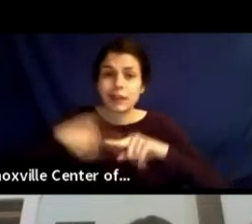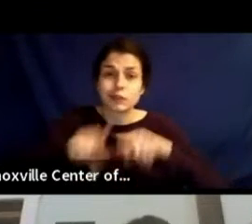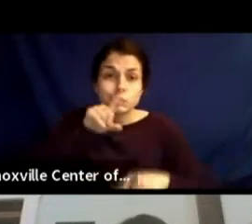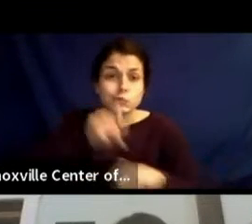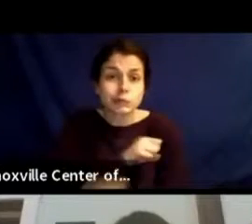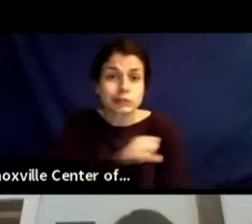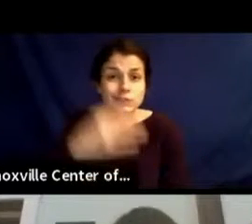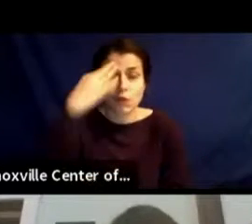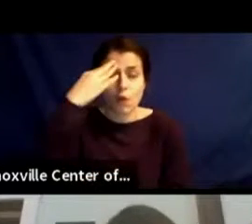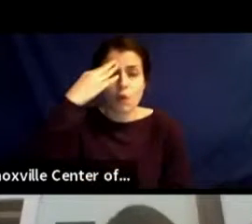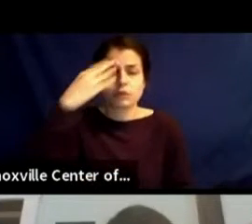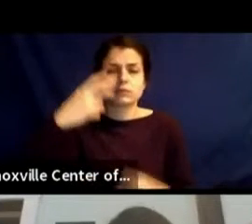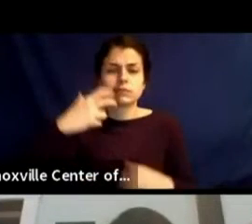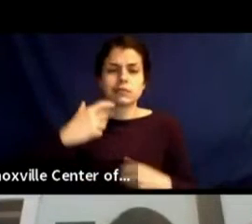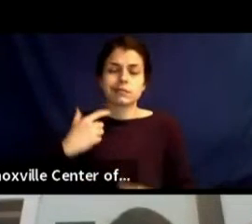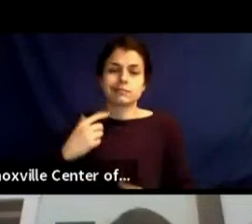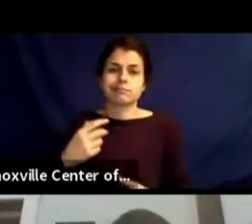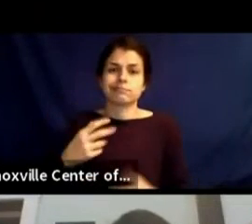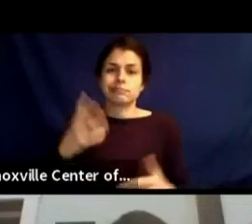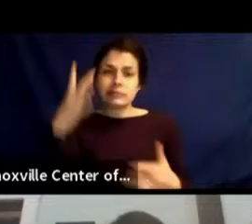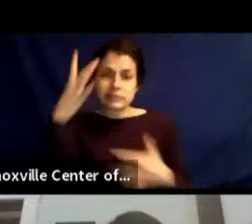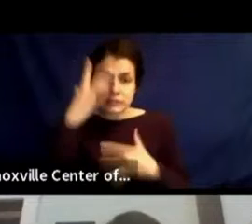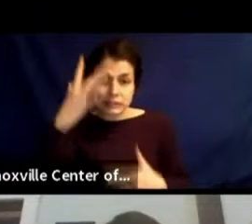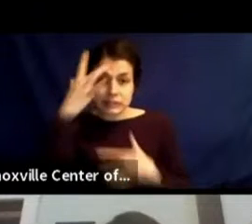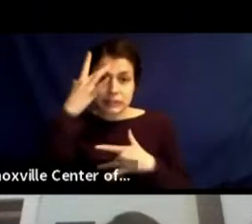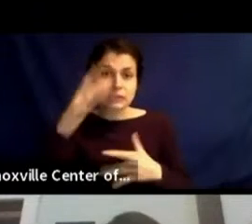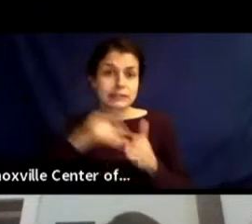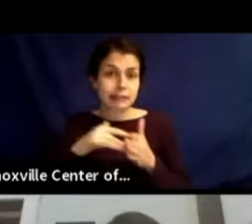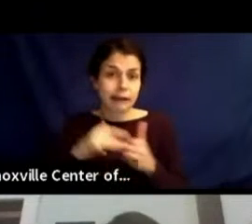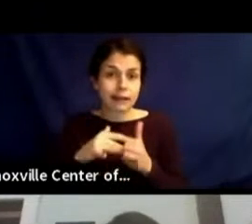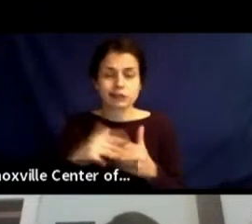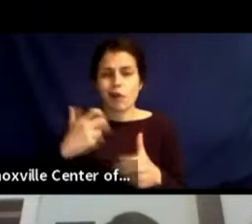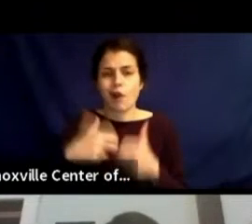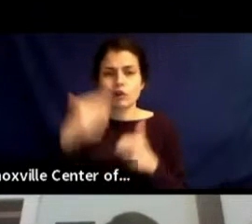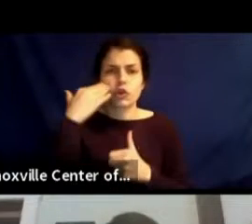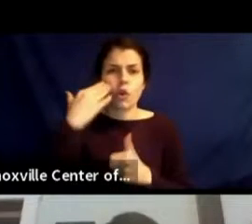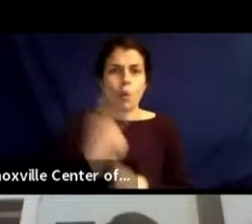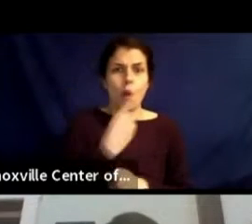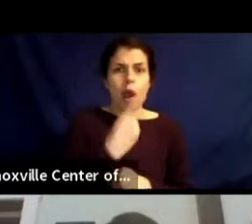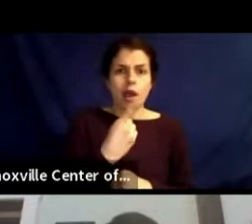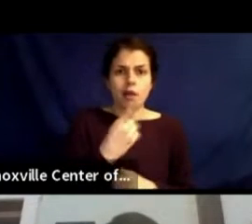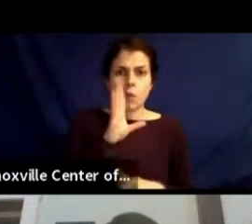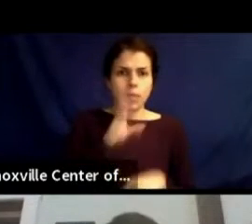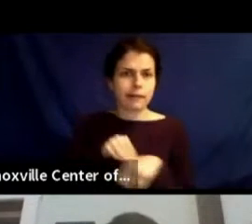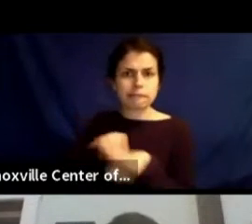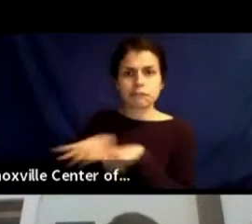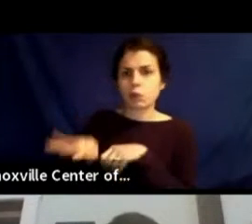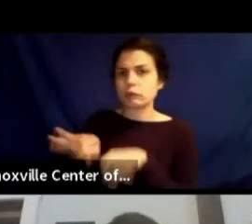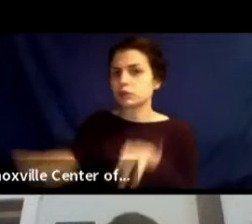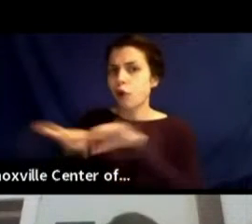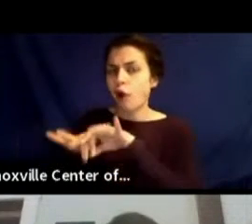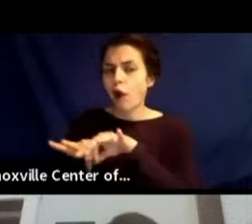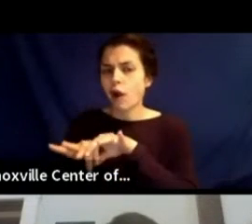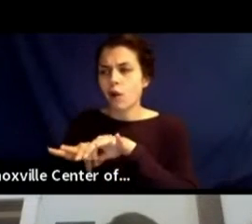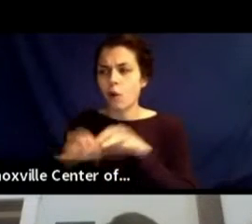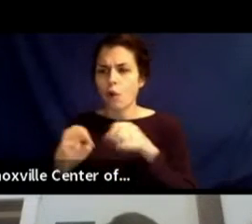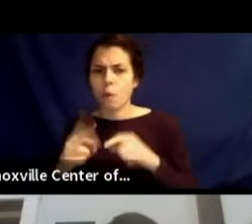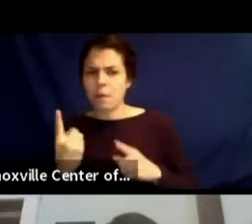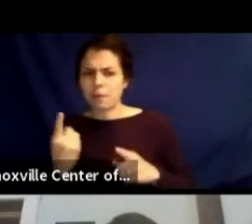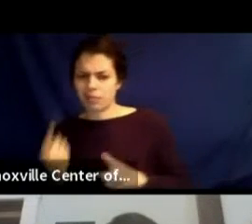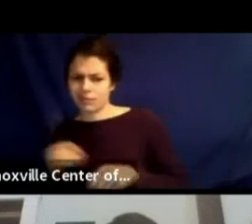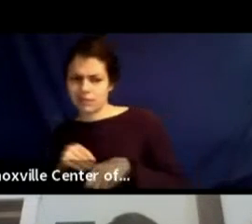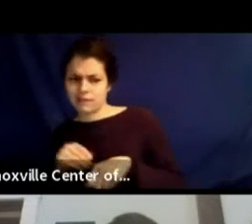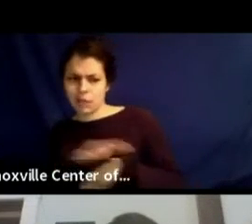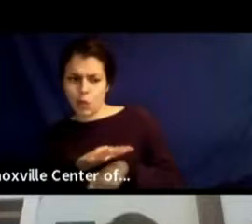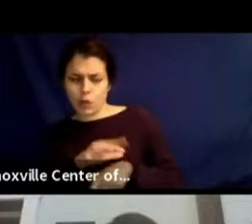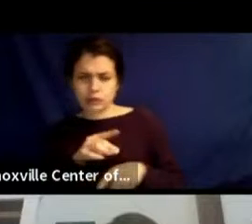that it's hard to say that one thing we did made an impact. But I just go back to our numbers really are